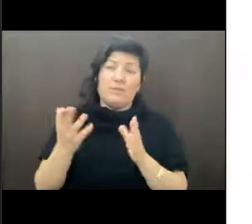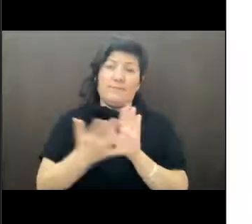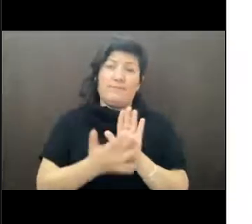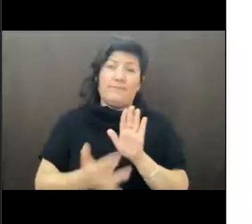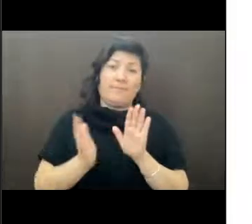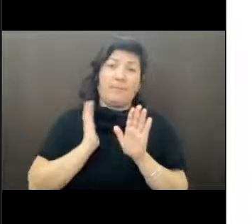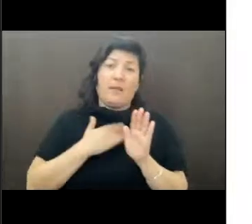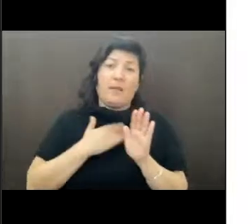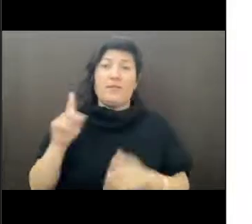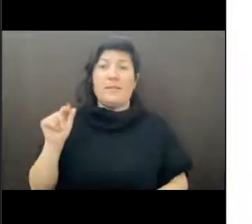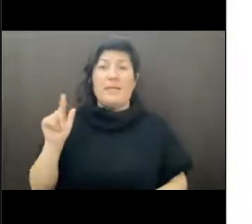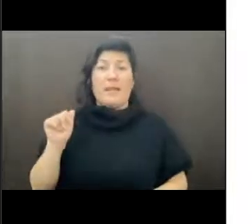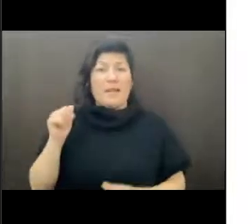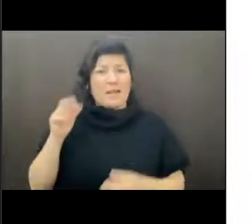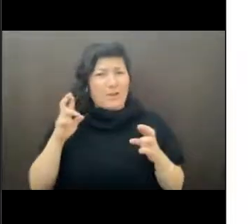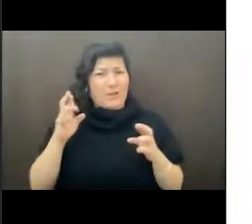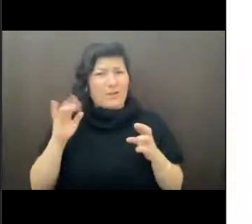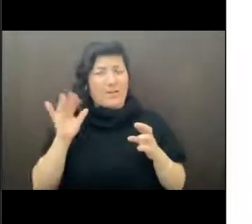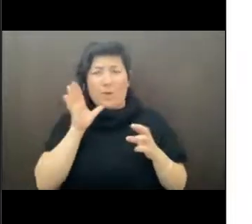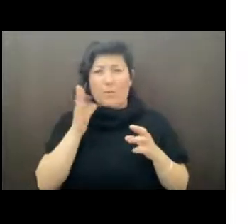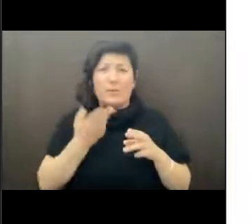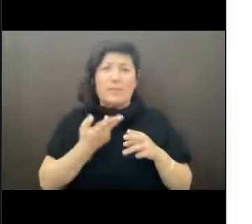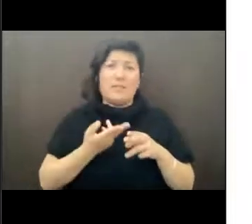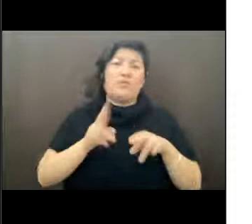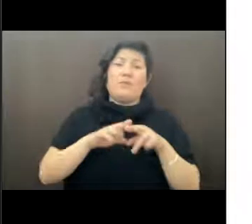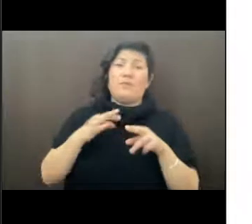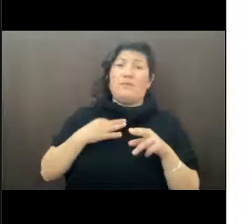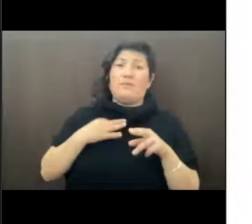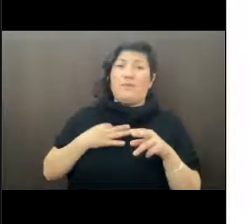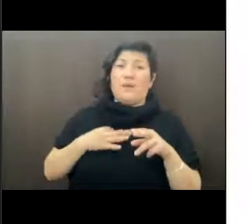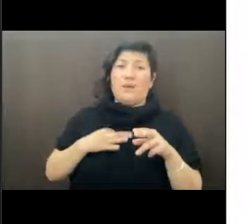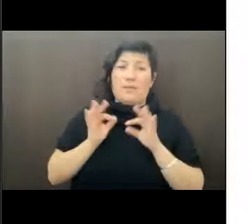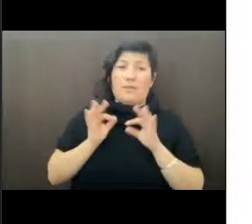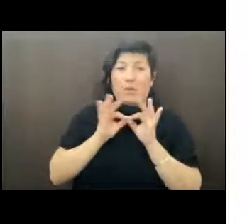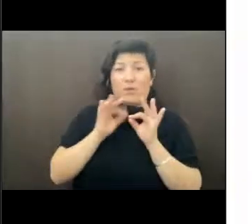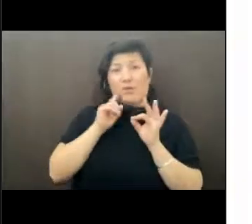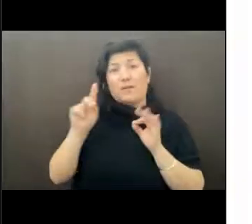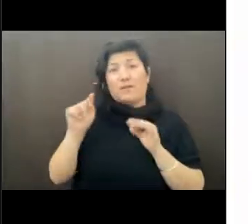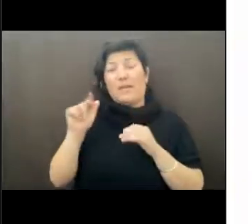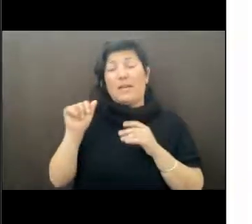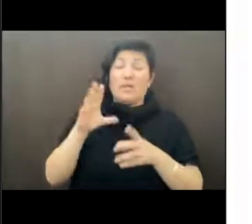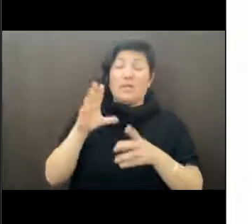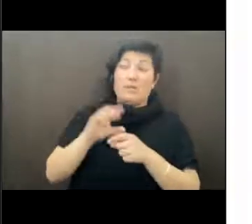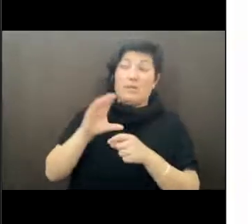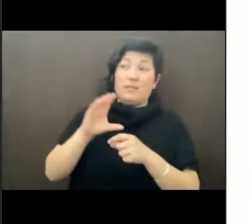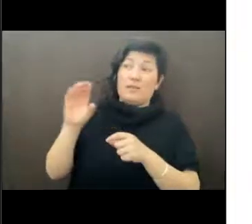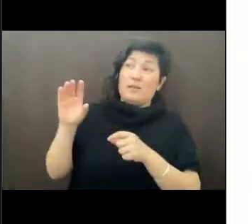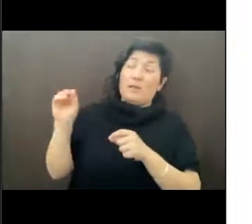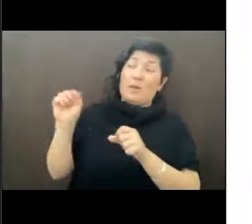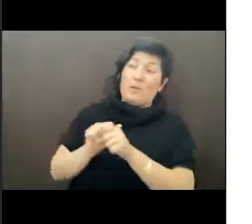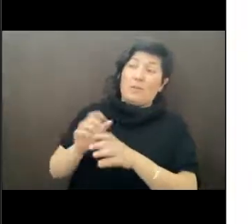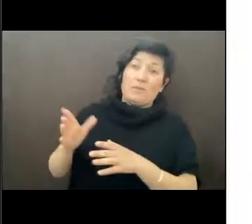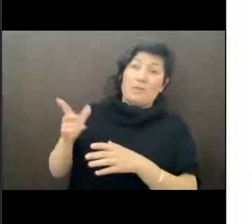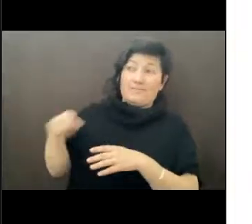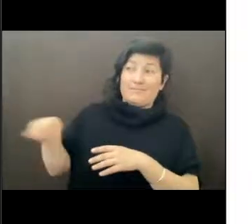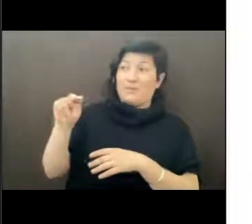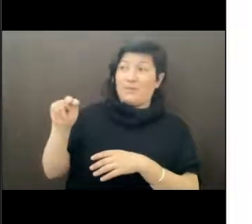more valuable for people to use, including our colleagues at NOAA, who after all funded it through grants to the